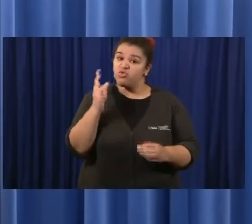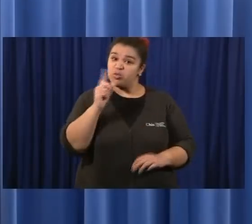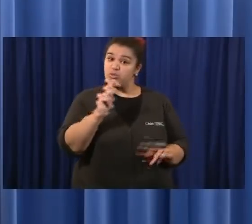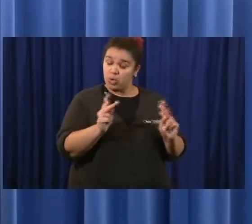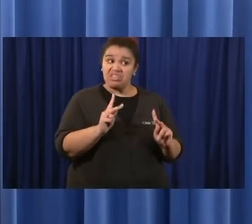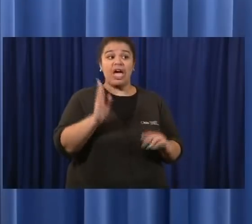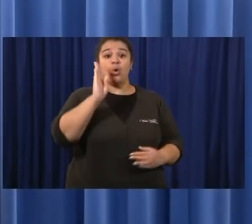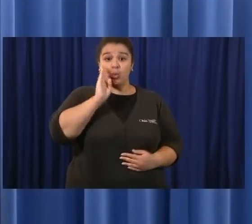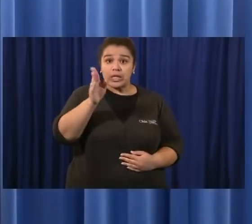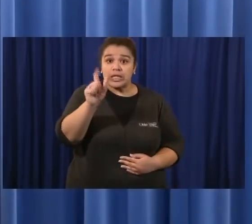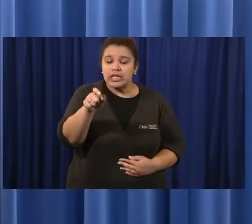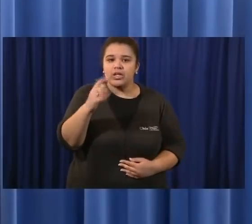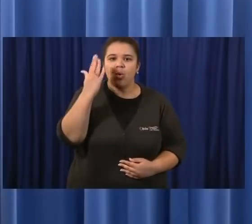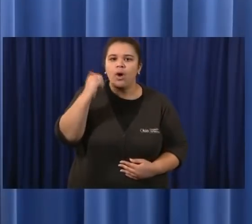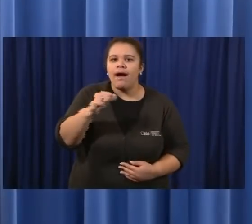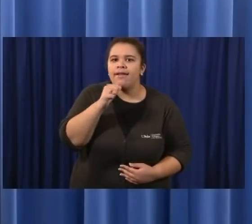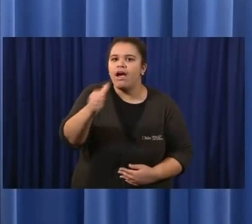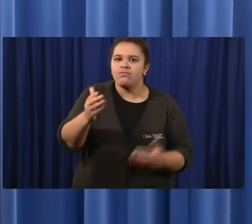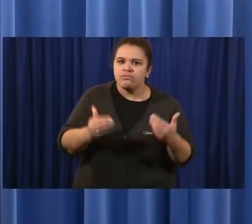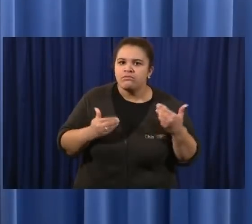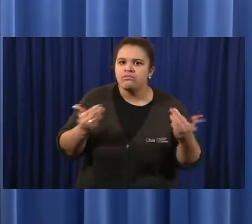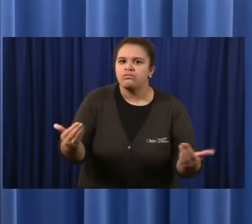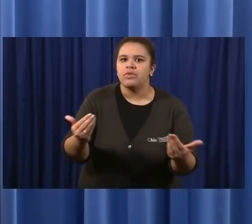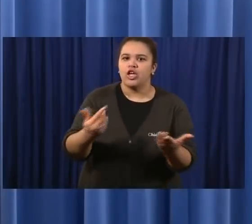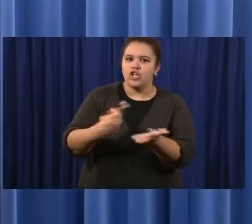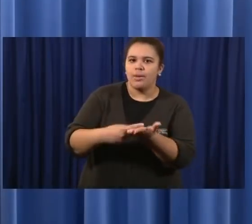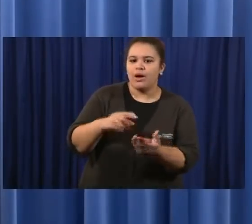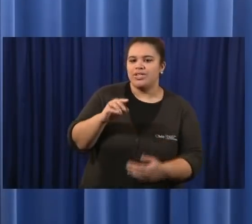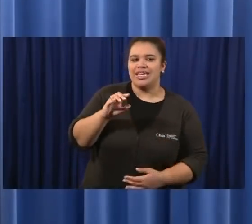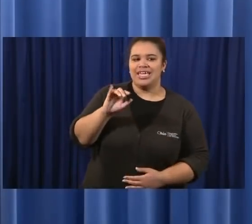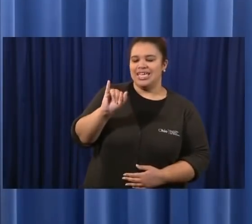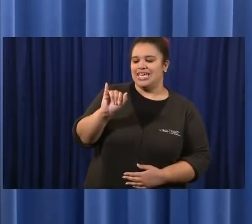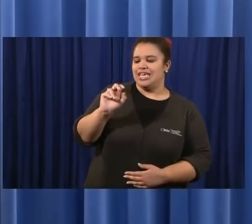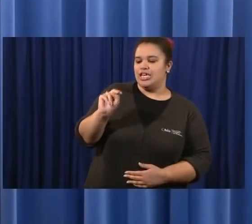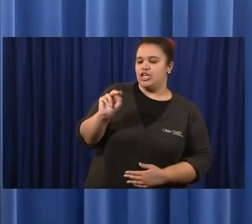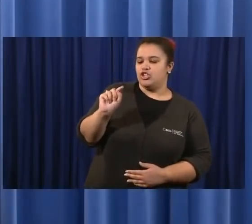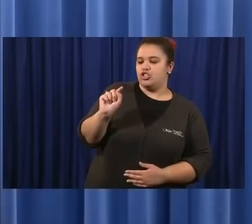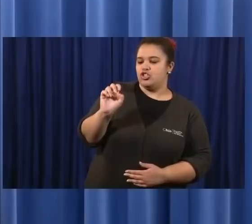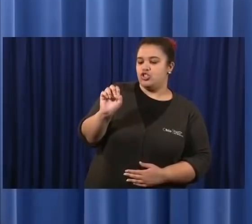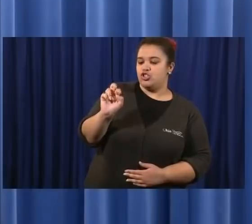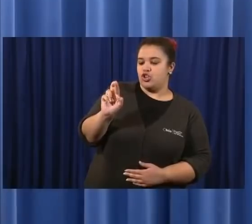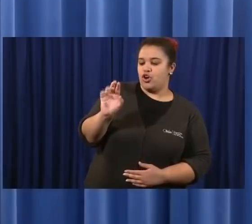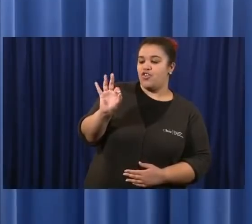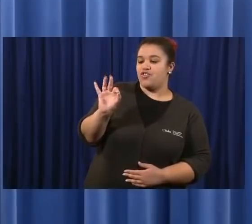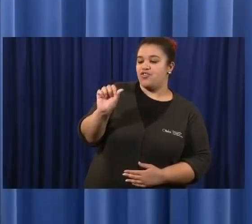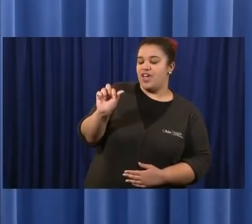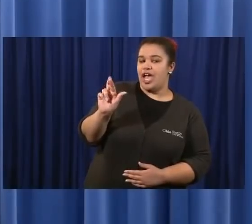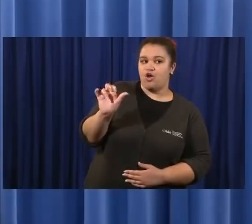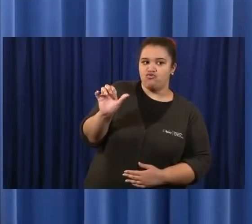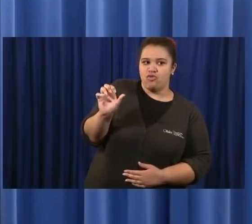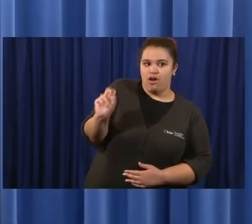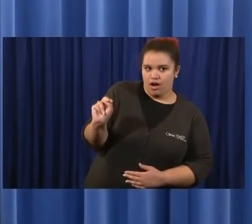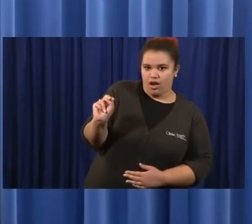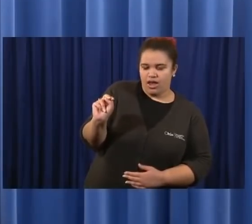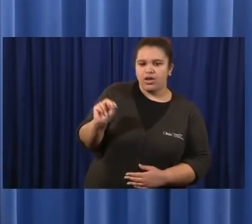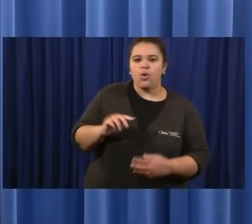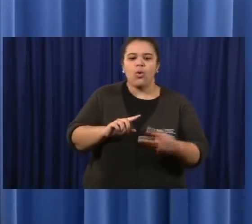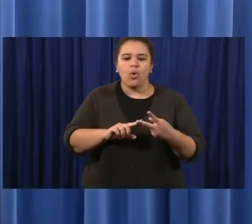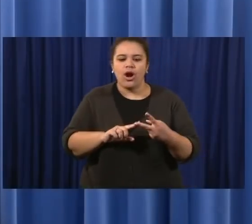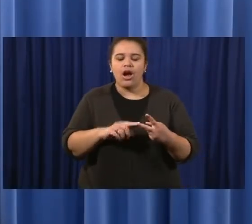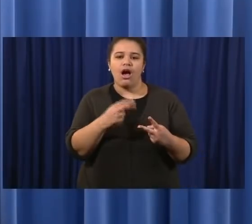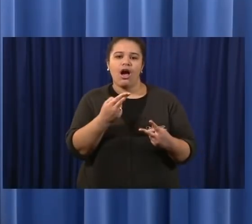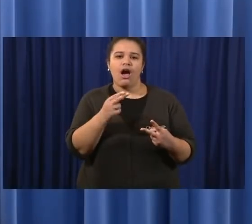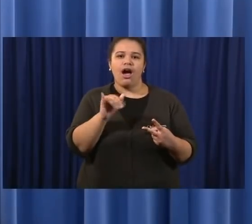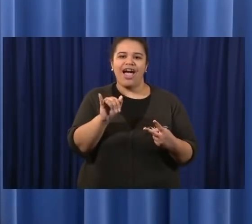like interferon treatment as highlighted by the Stanford medical test, as well as therapeutic drugs like